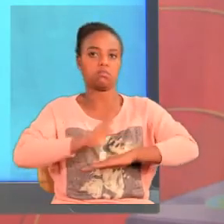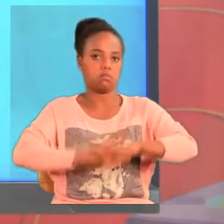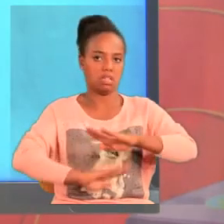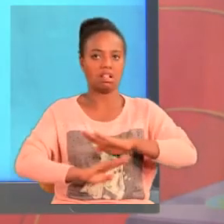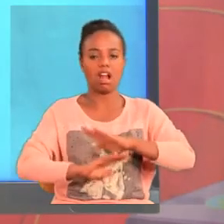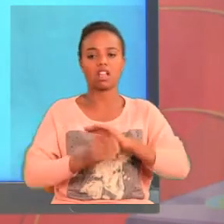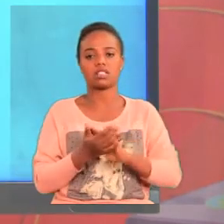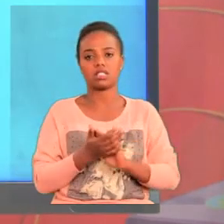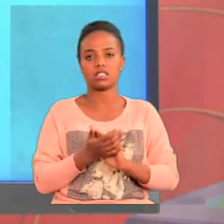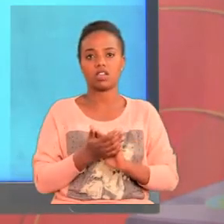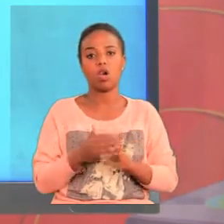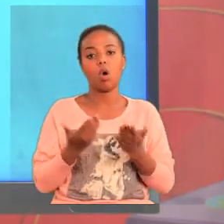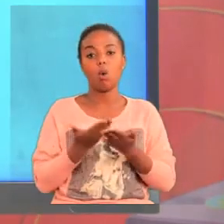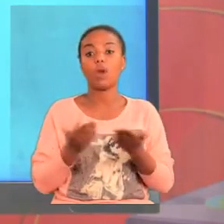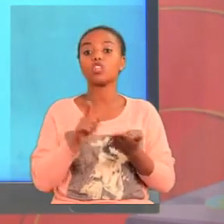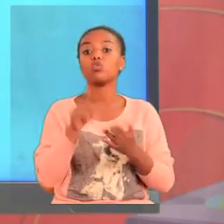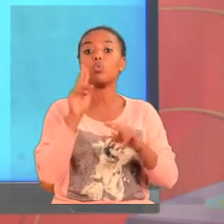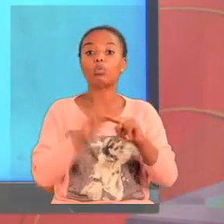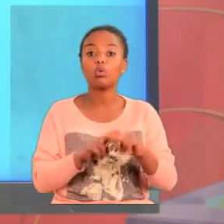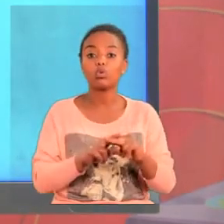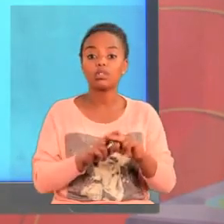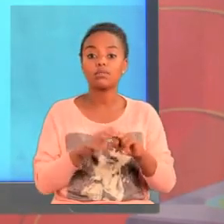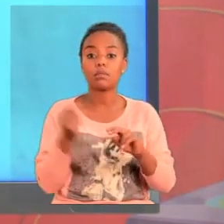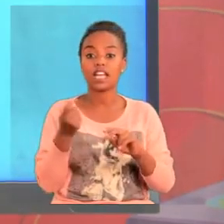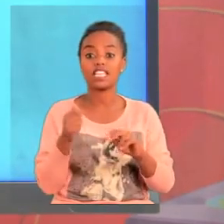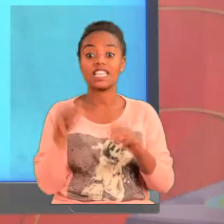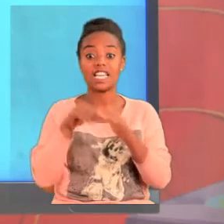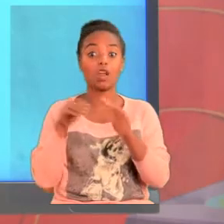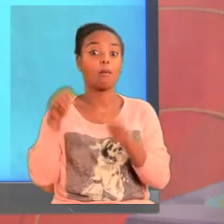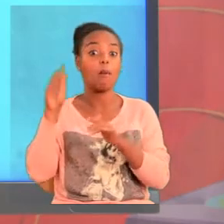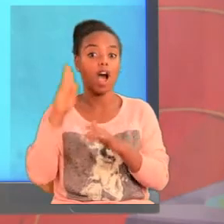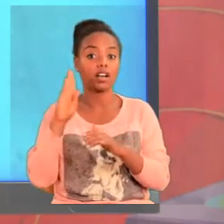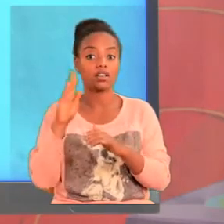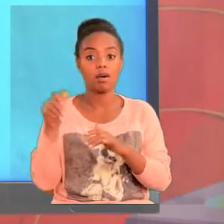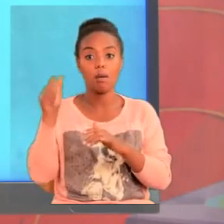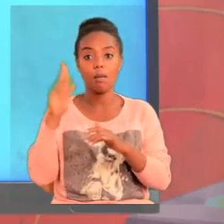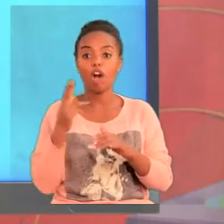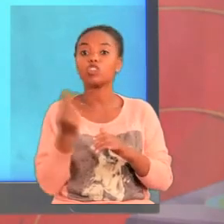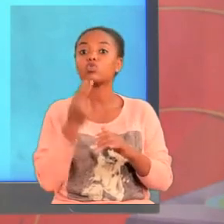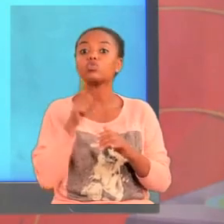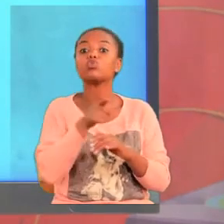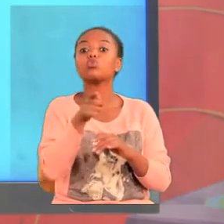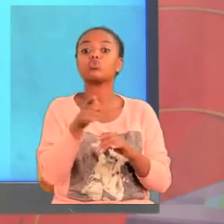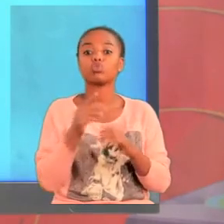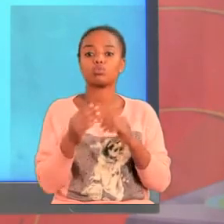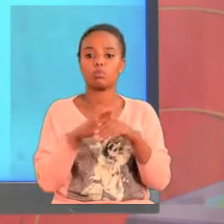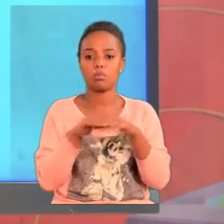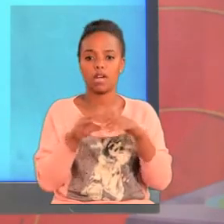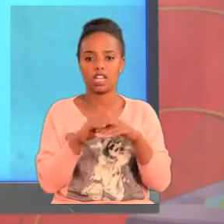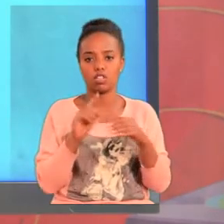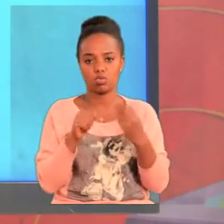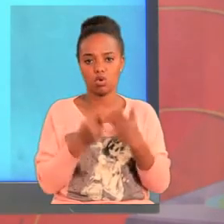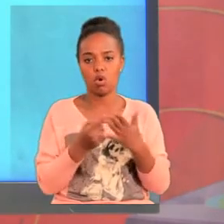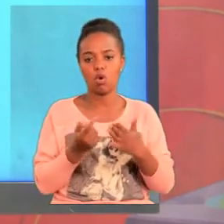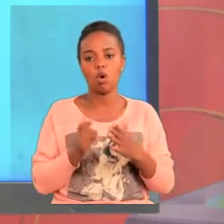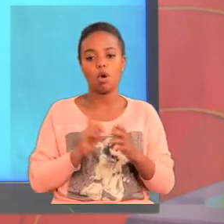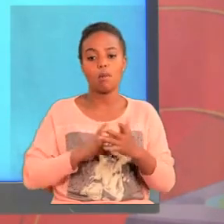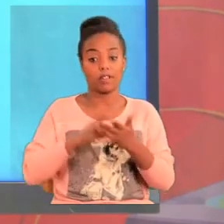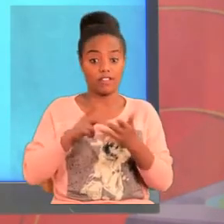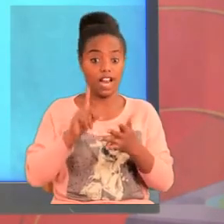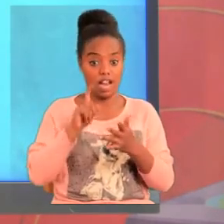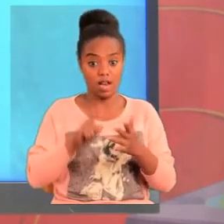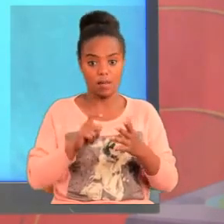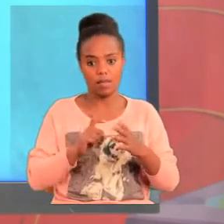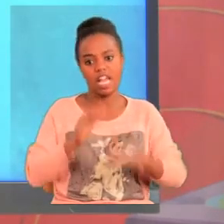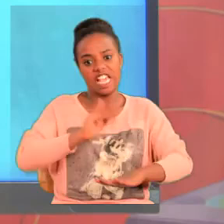example, when you put money in a bank uses your money. So, and it pays you interest for